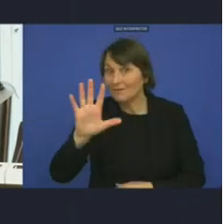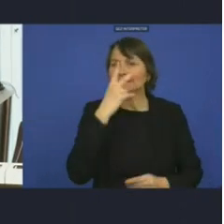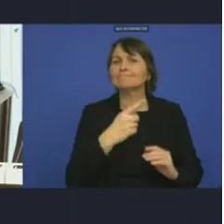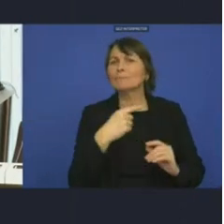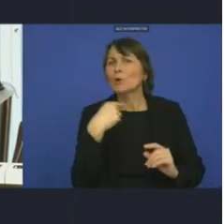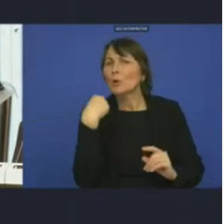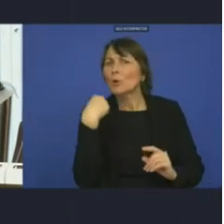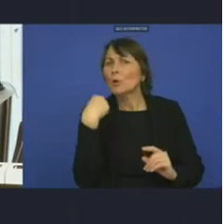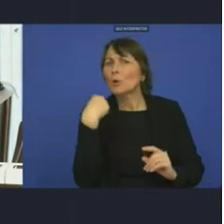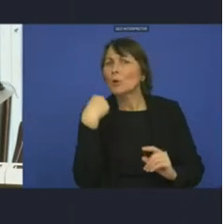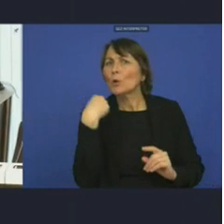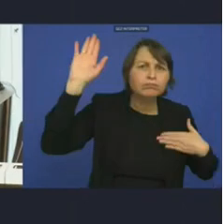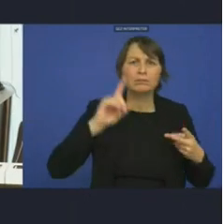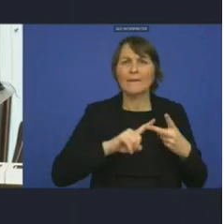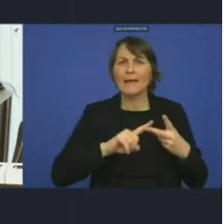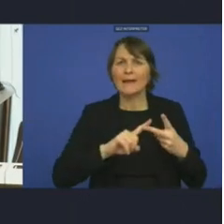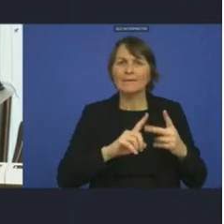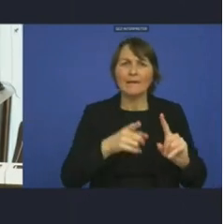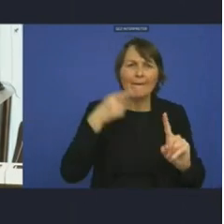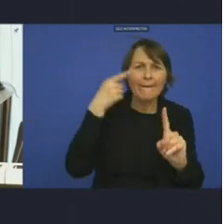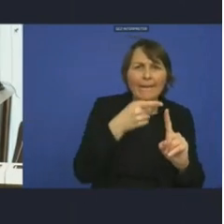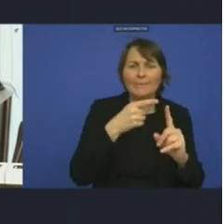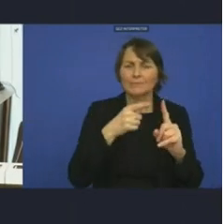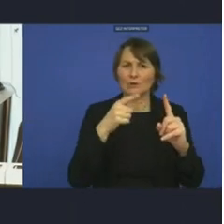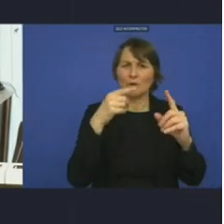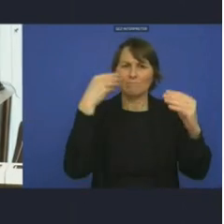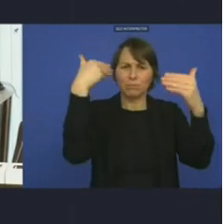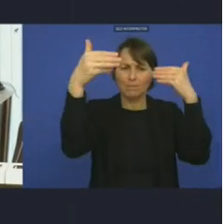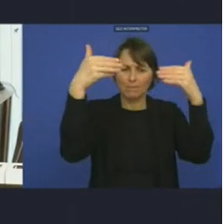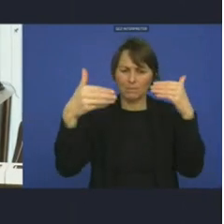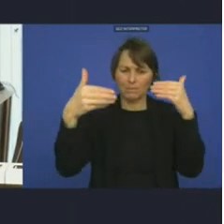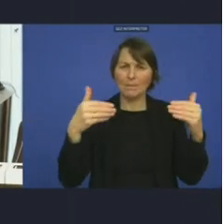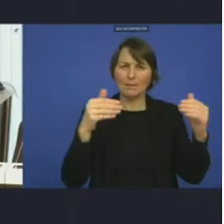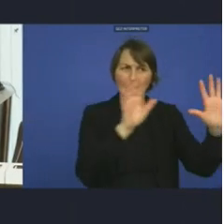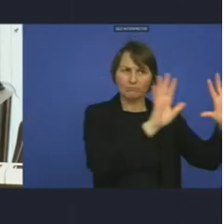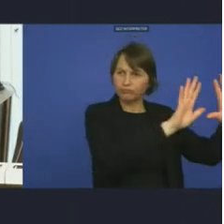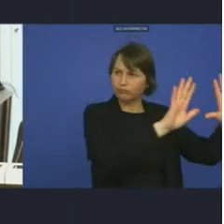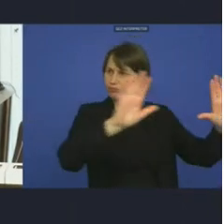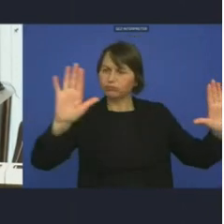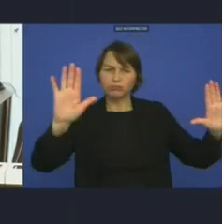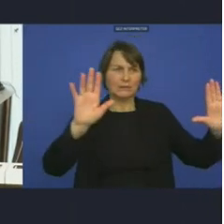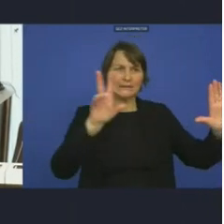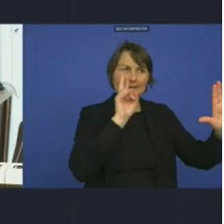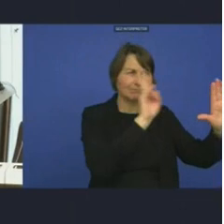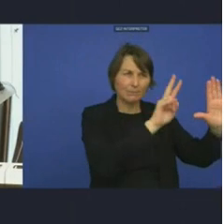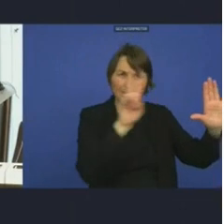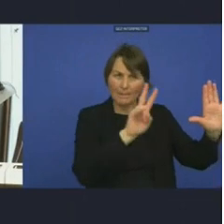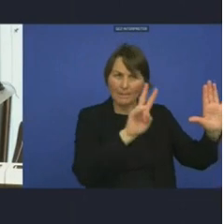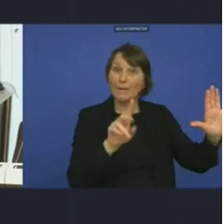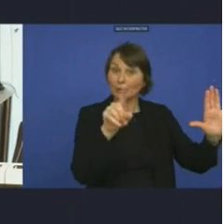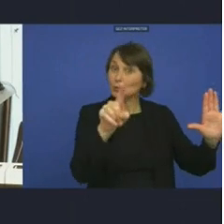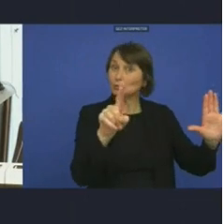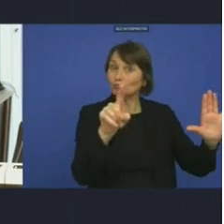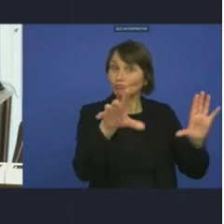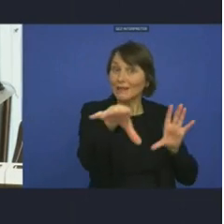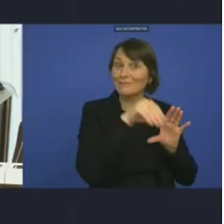to, and where you can probably participate to that. Again,